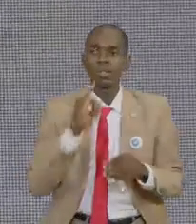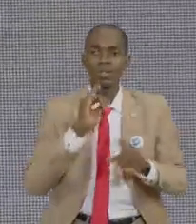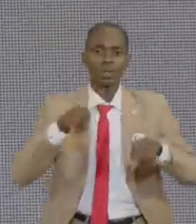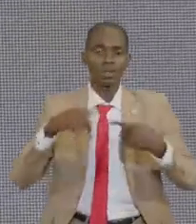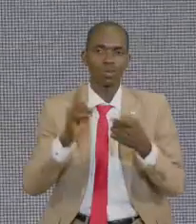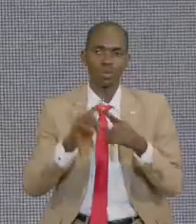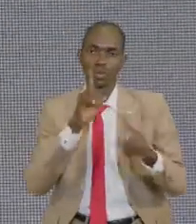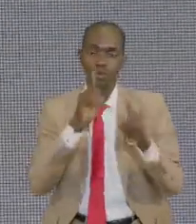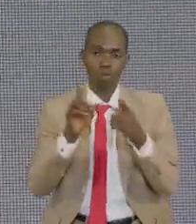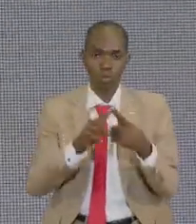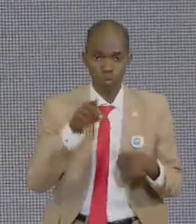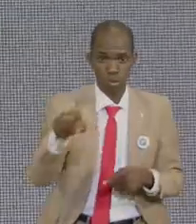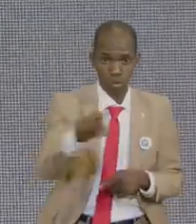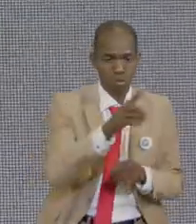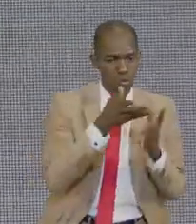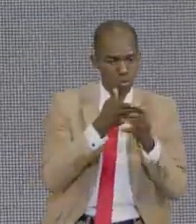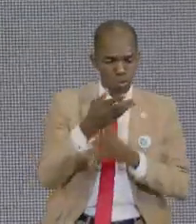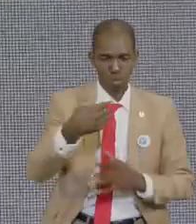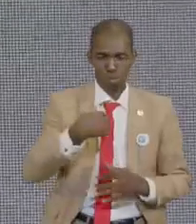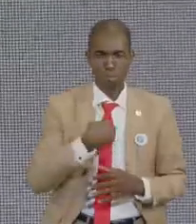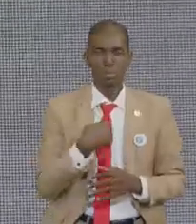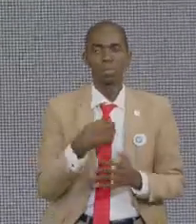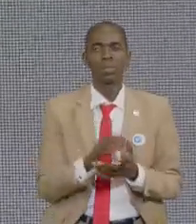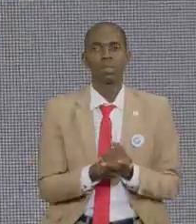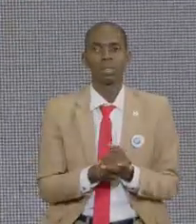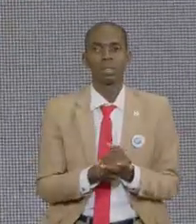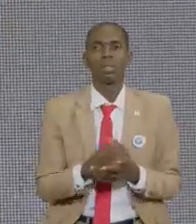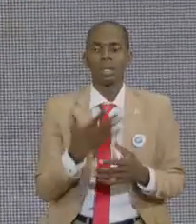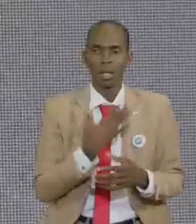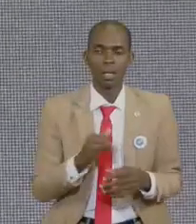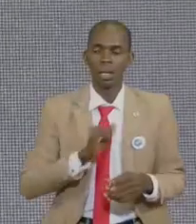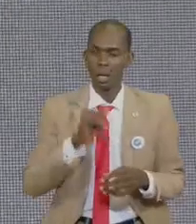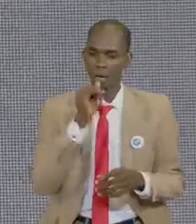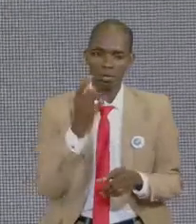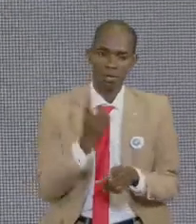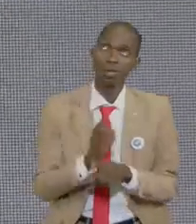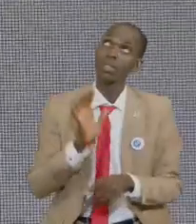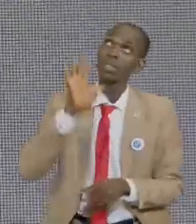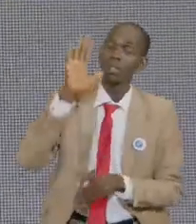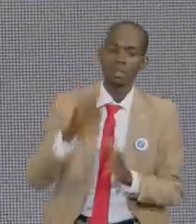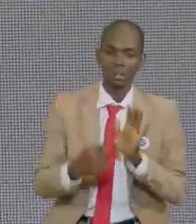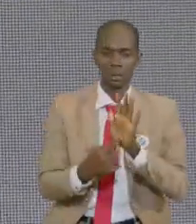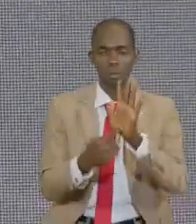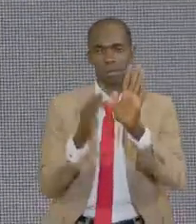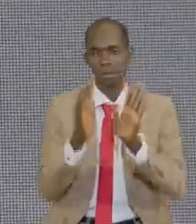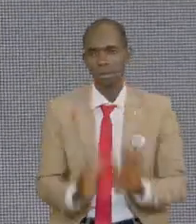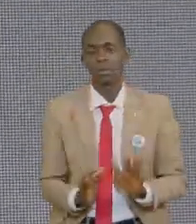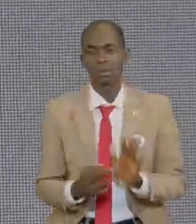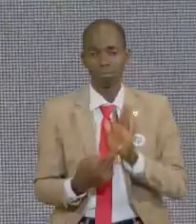me. I'm just his representative. I'm just his